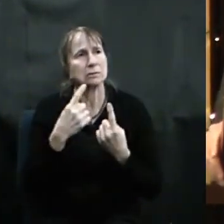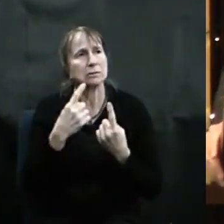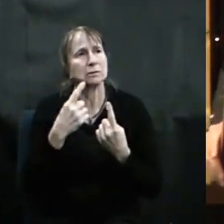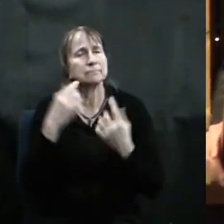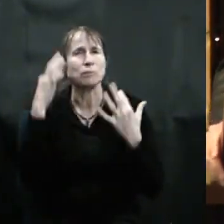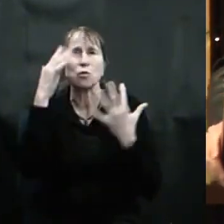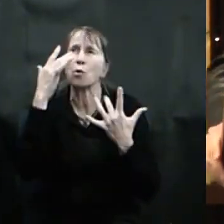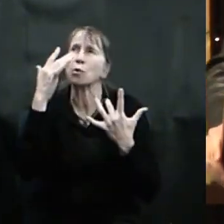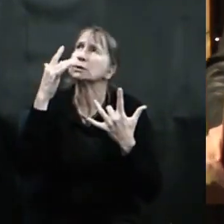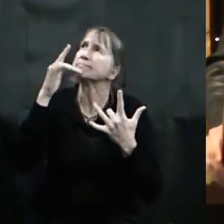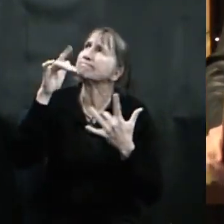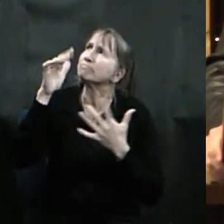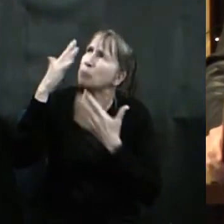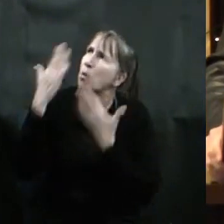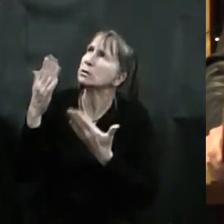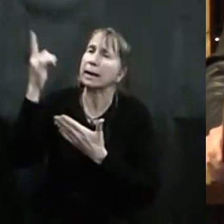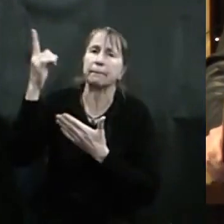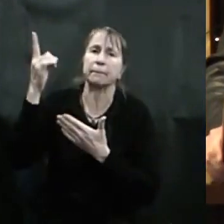pray.